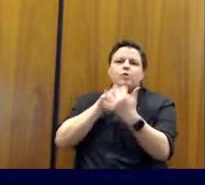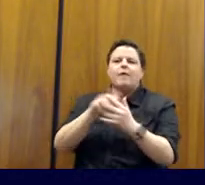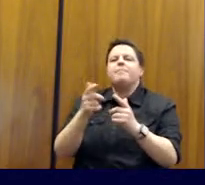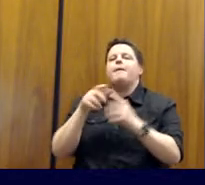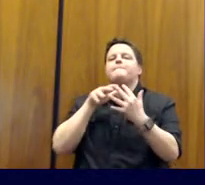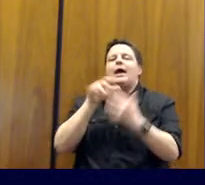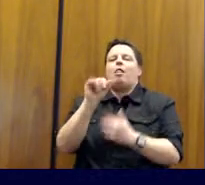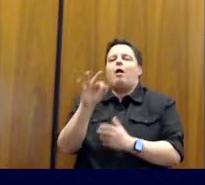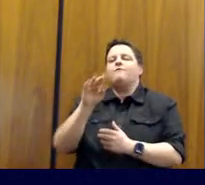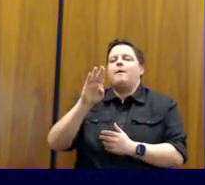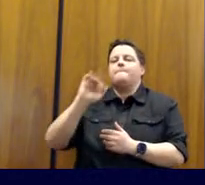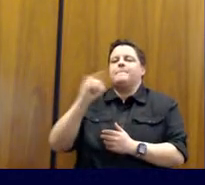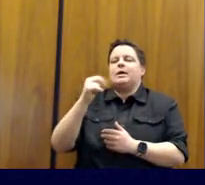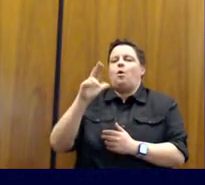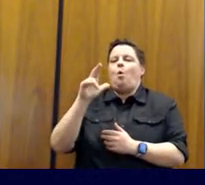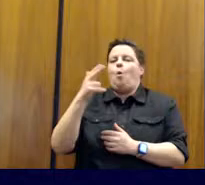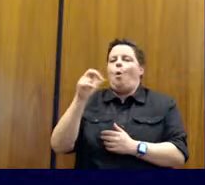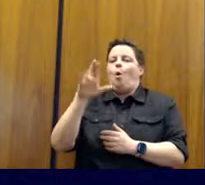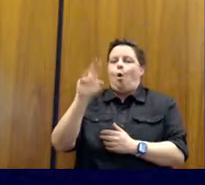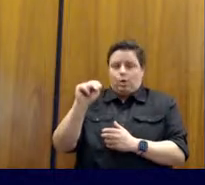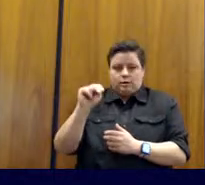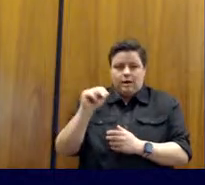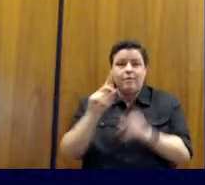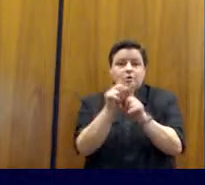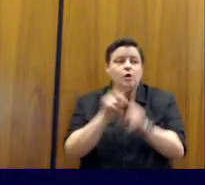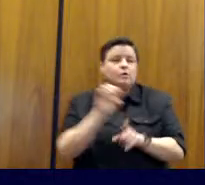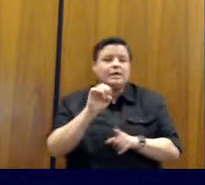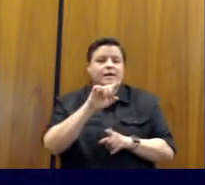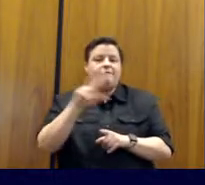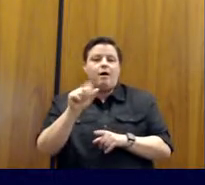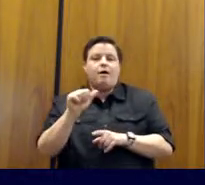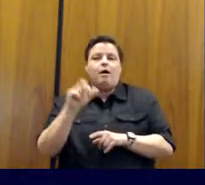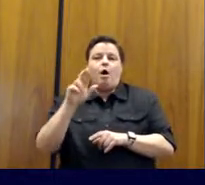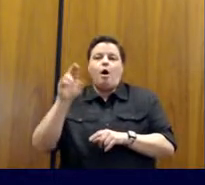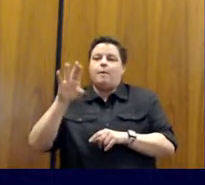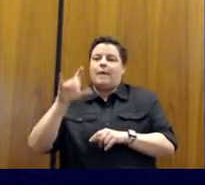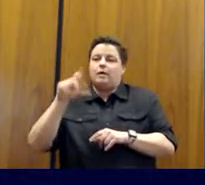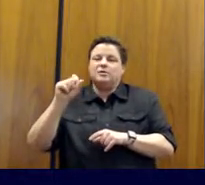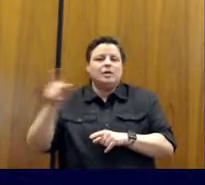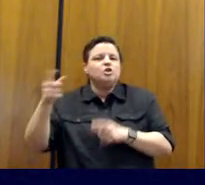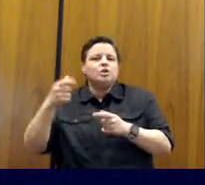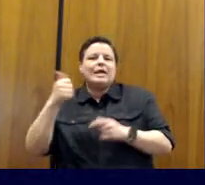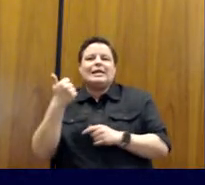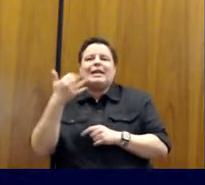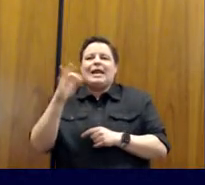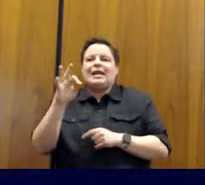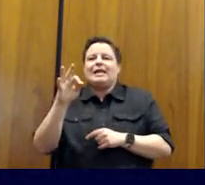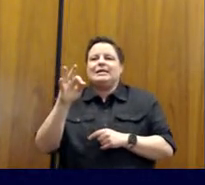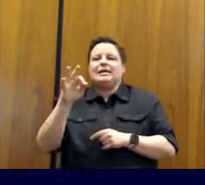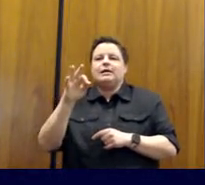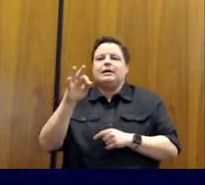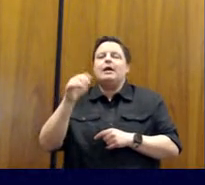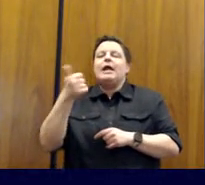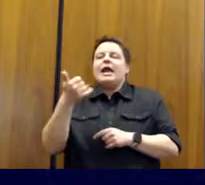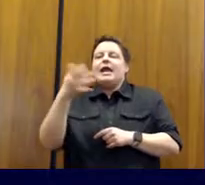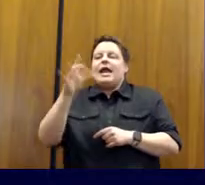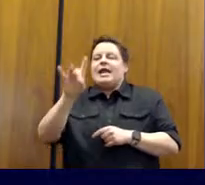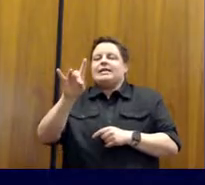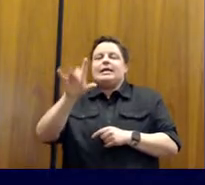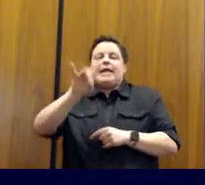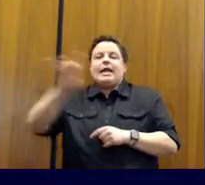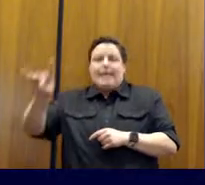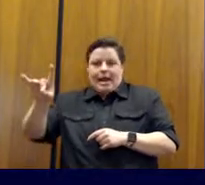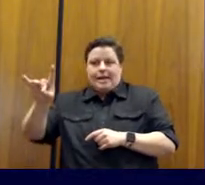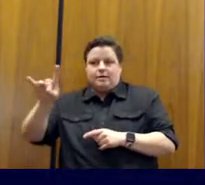of Eva R. Bells, a Flint resident who in 1888 attempted to vote in a school board election, but was turned away from